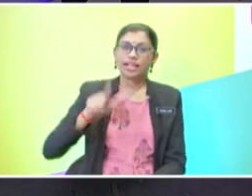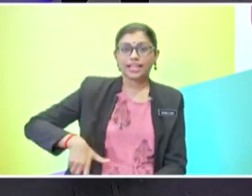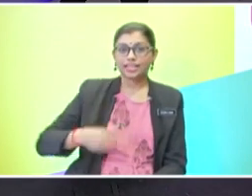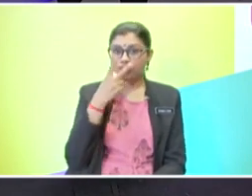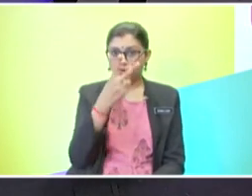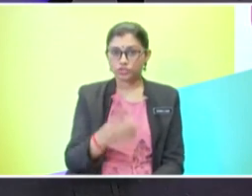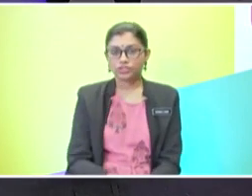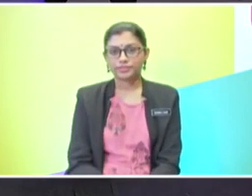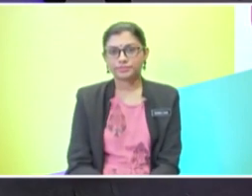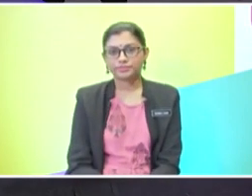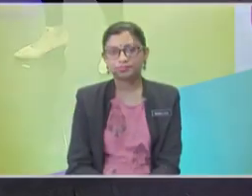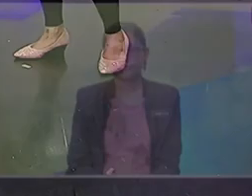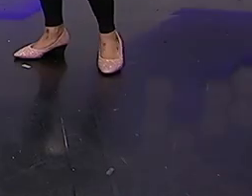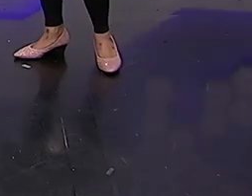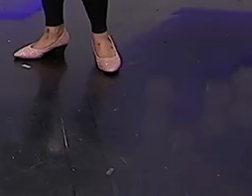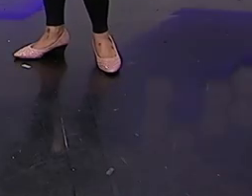KPM.